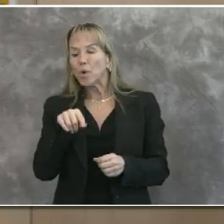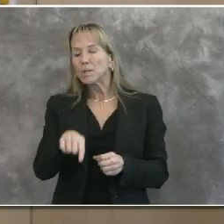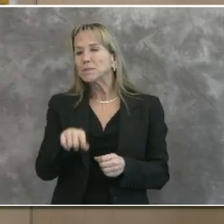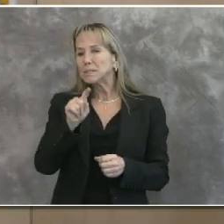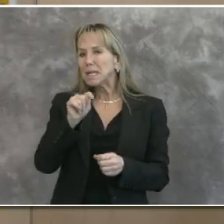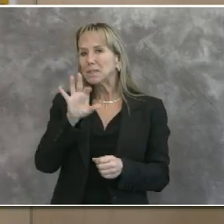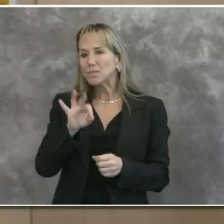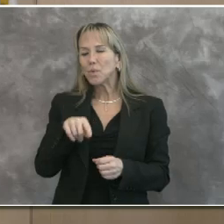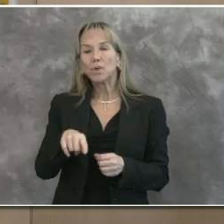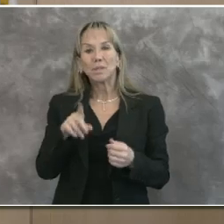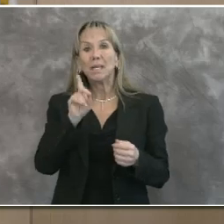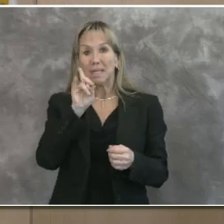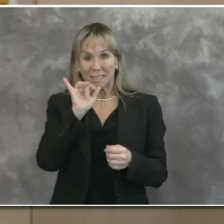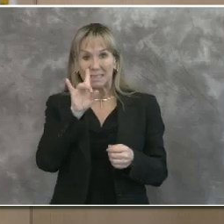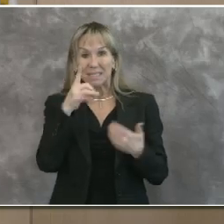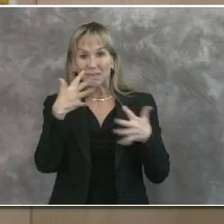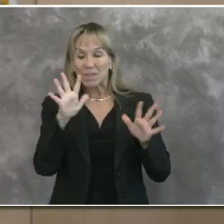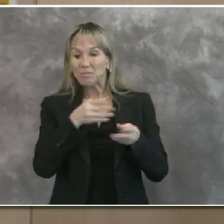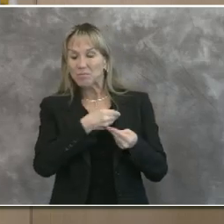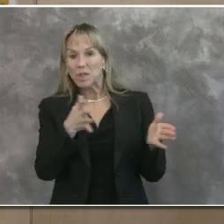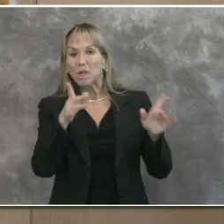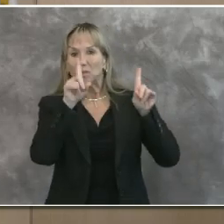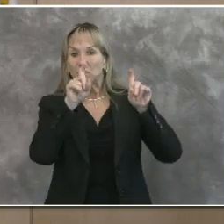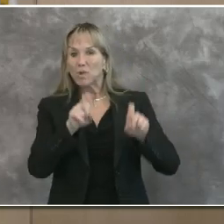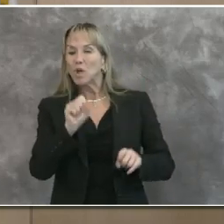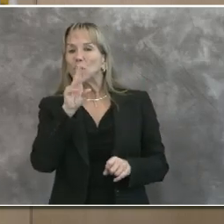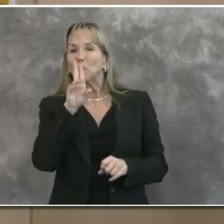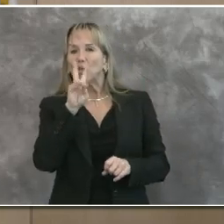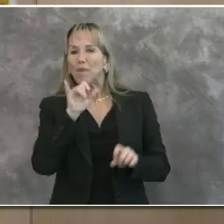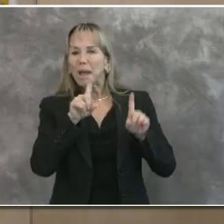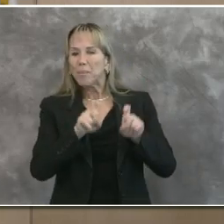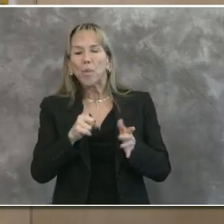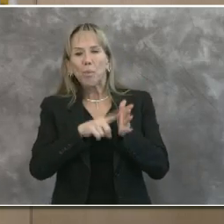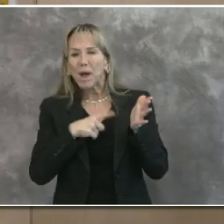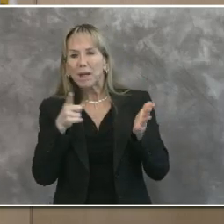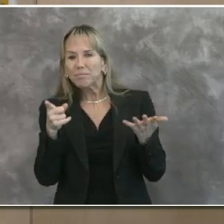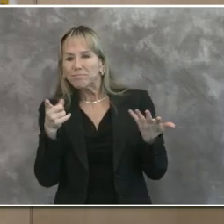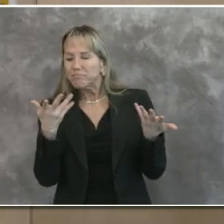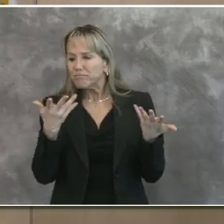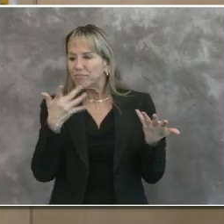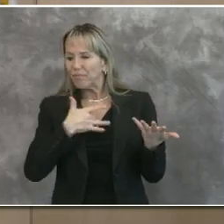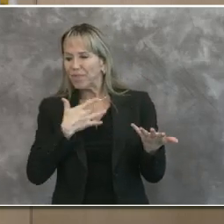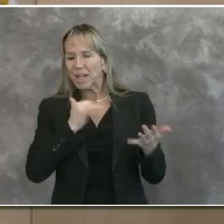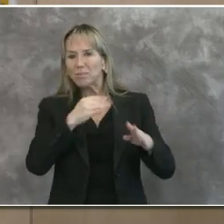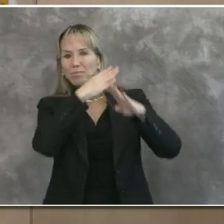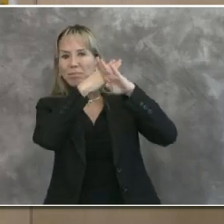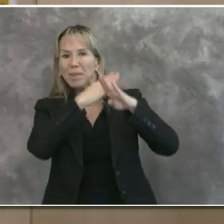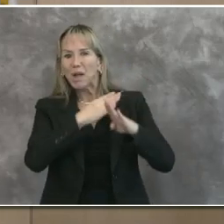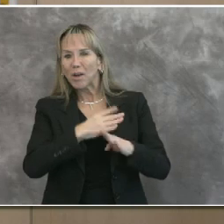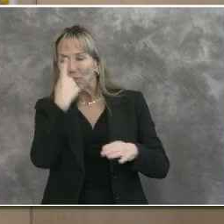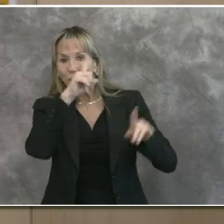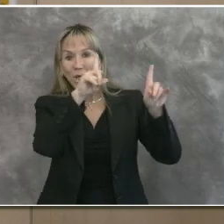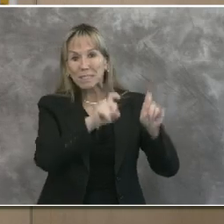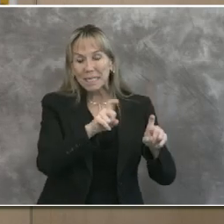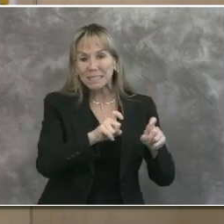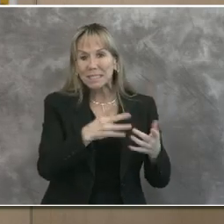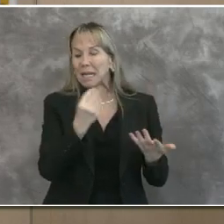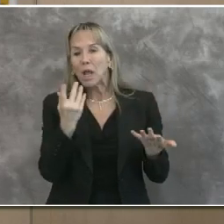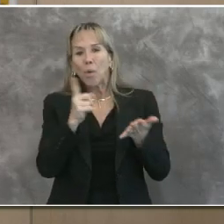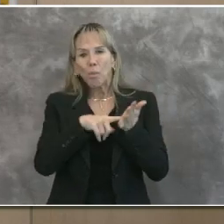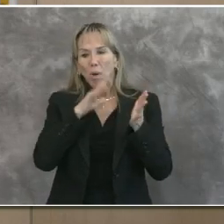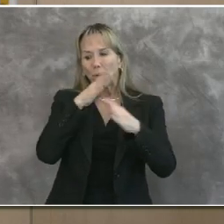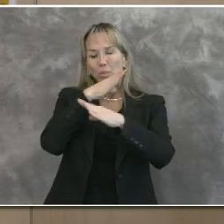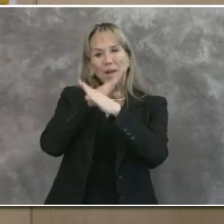task force, a survey was conducted to identify barriers to testing, as well as to identify the full capacity of